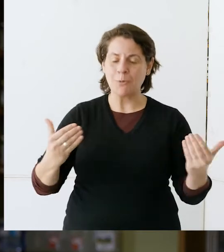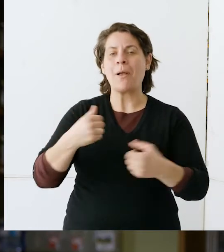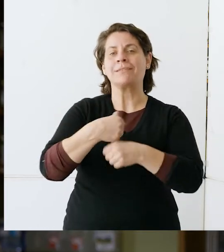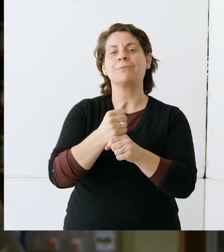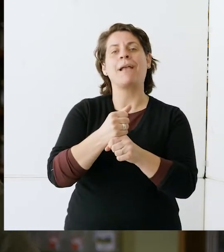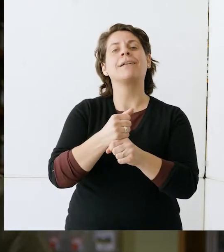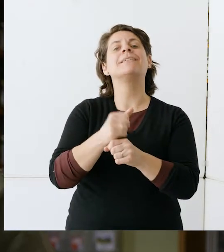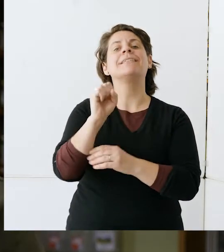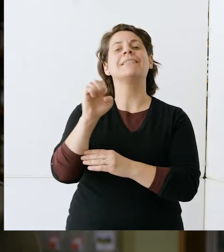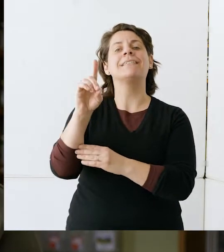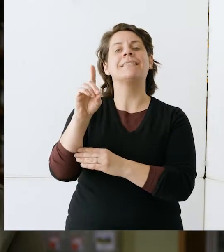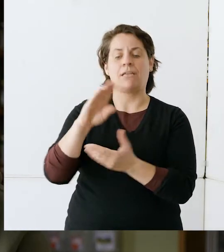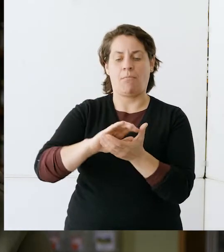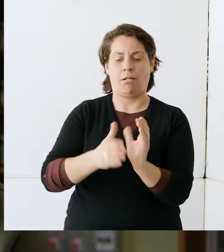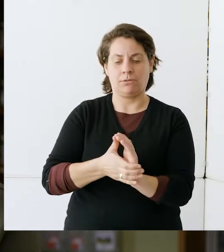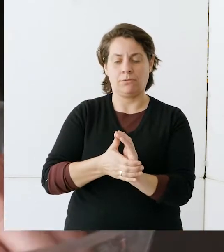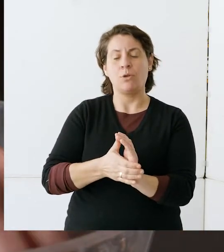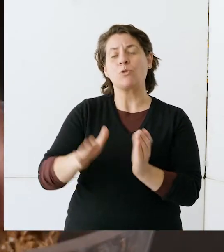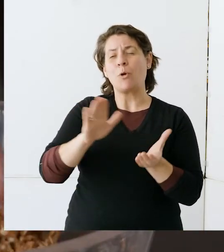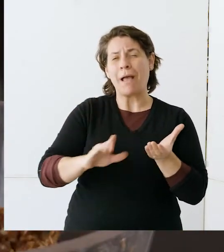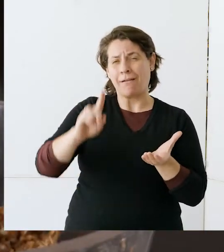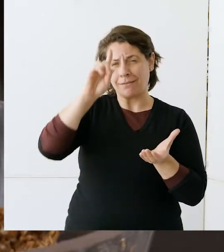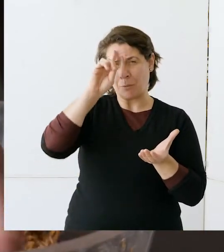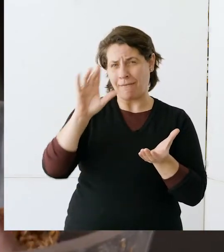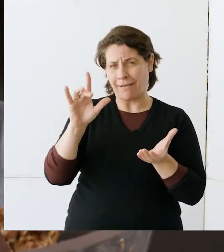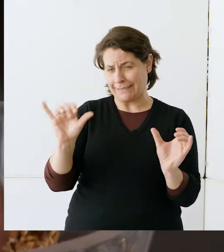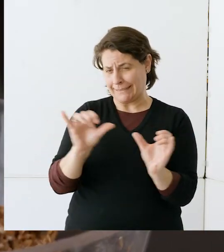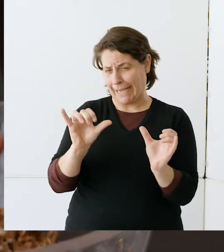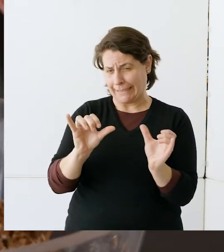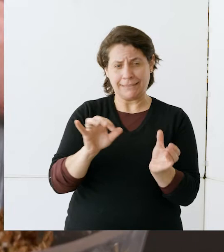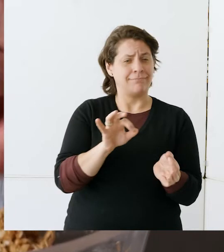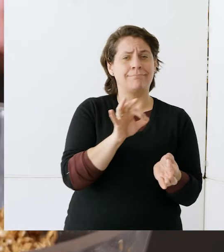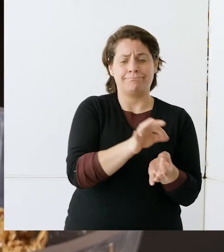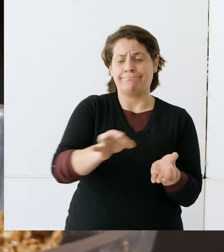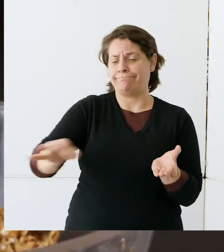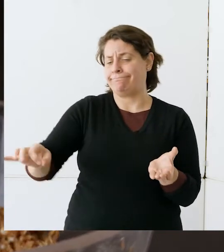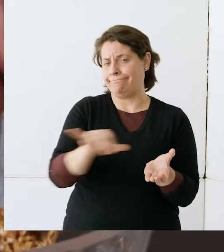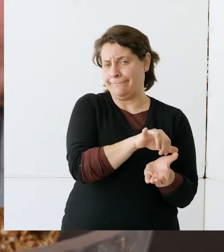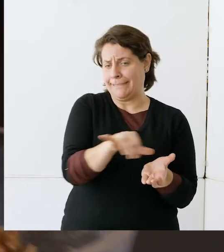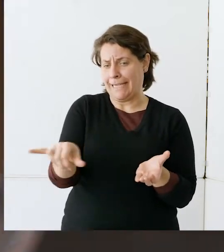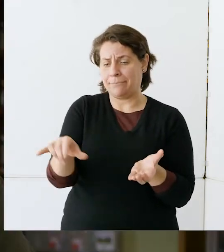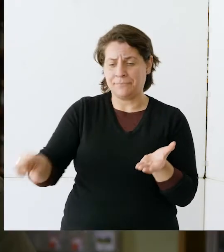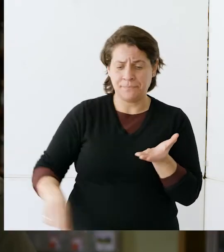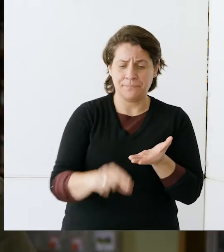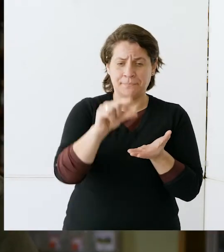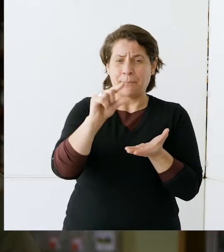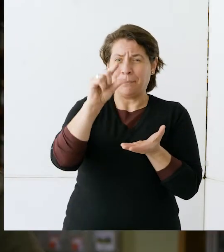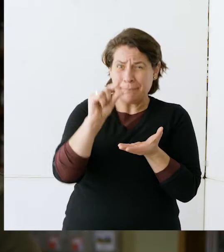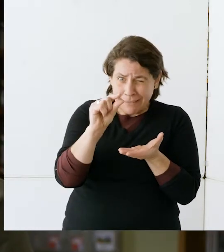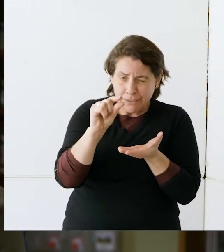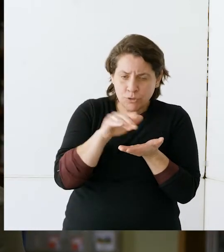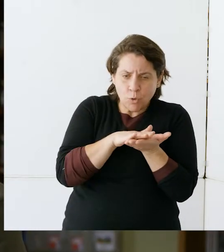washing my hands and I'm going to dive in and start making the seed balls. So about a quarter size, same thing as the other seed